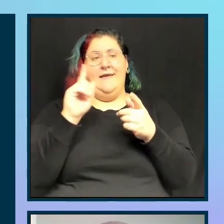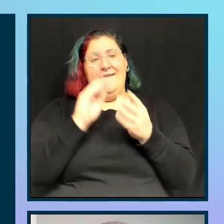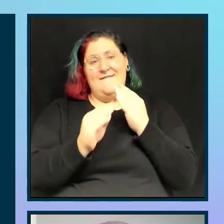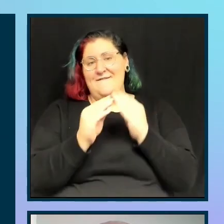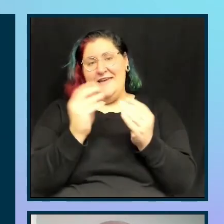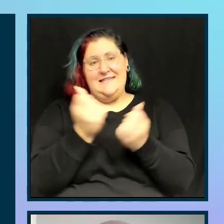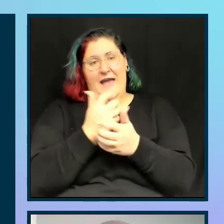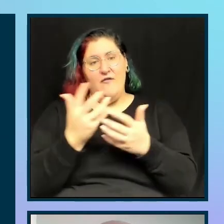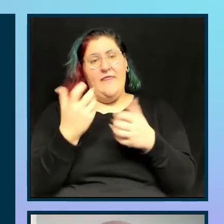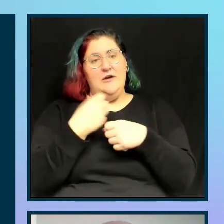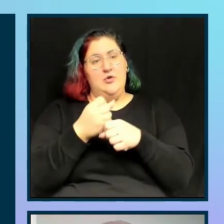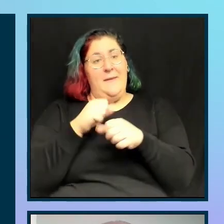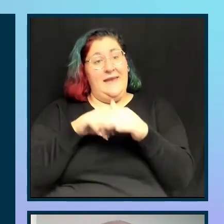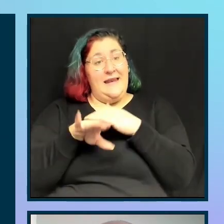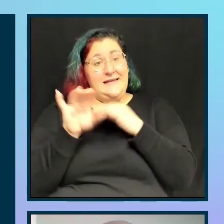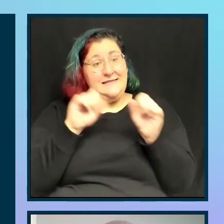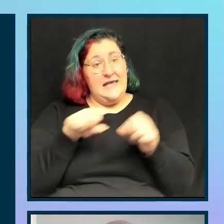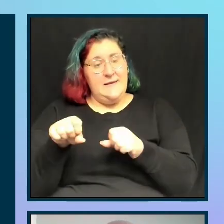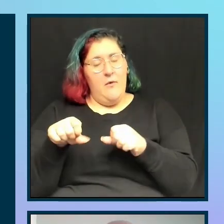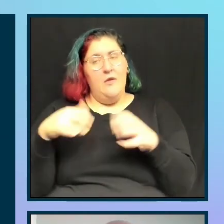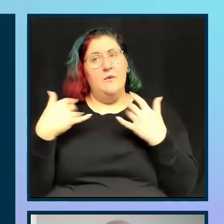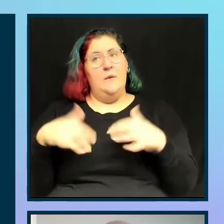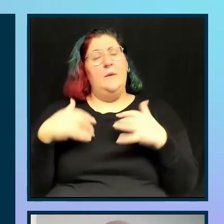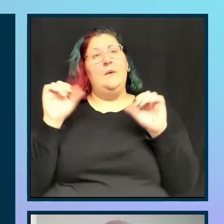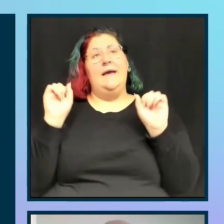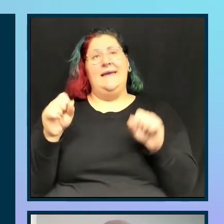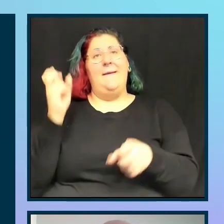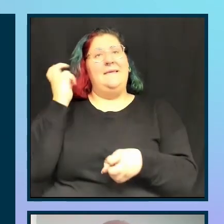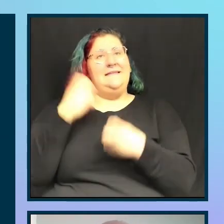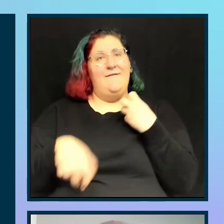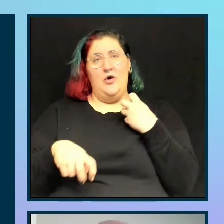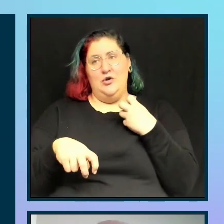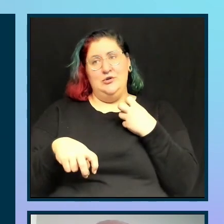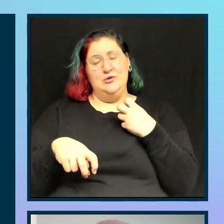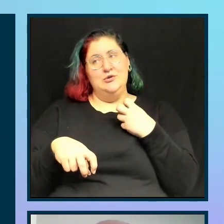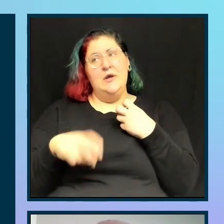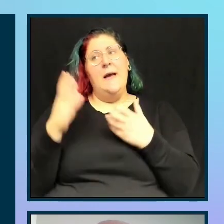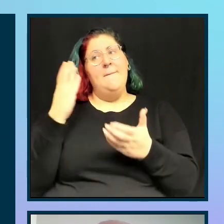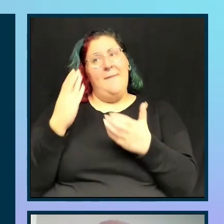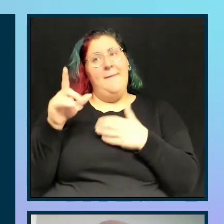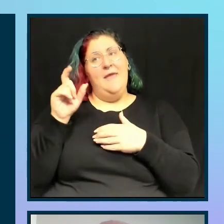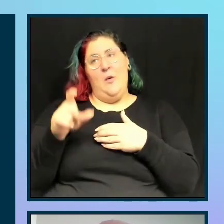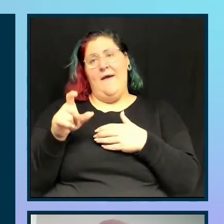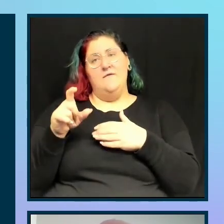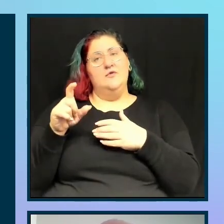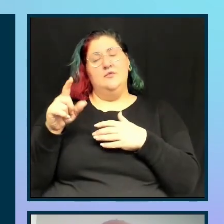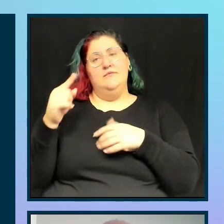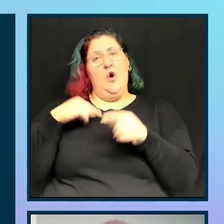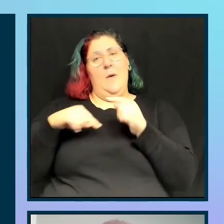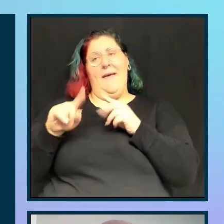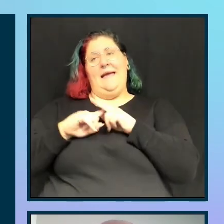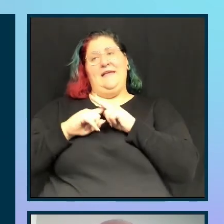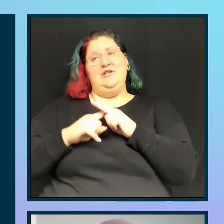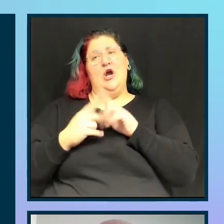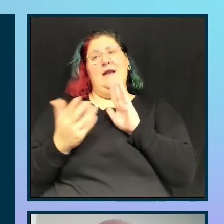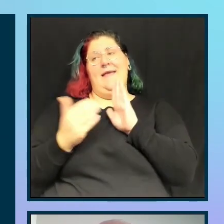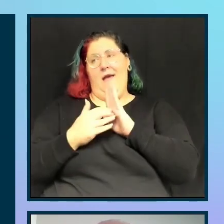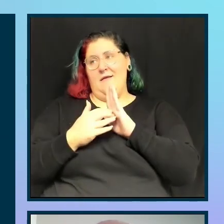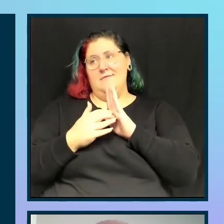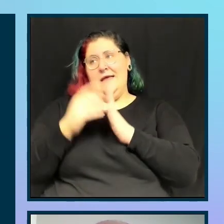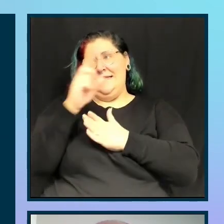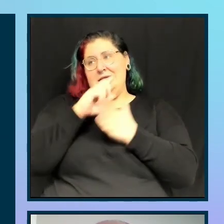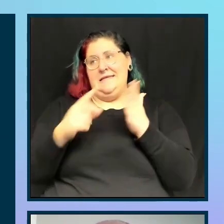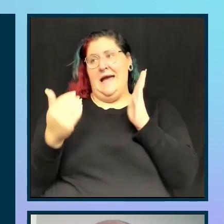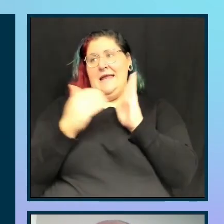In some instances, that can be extremely difficult to do, and you may have to resort to recomposing or getting permission to allow